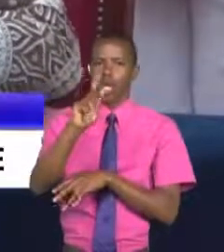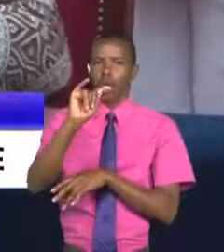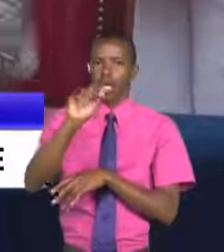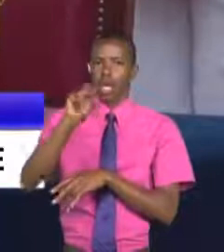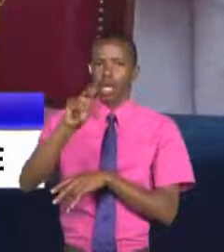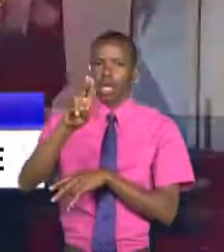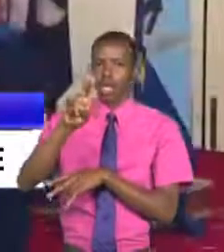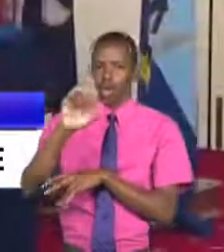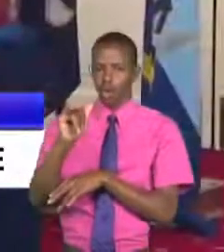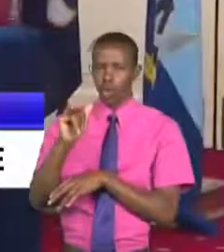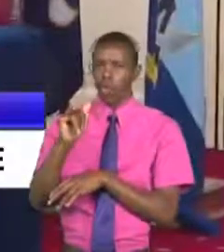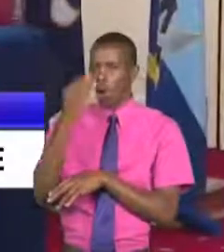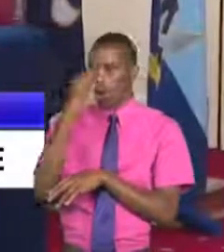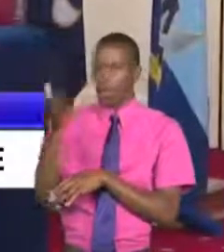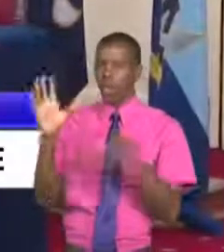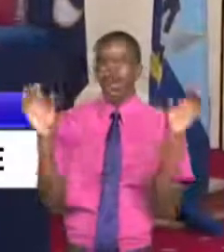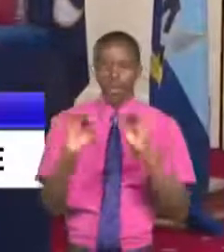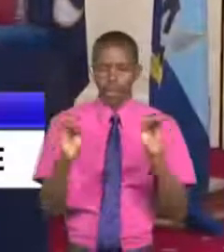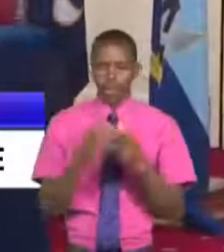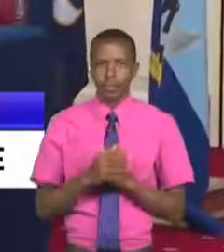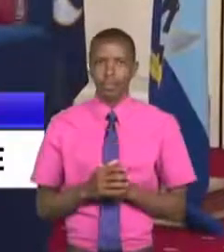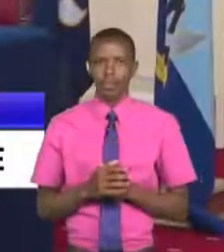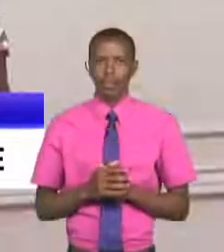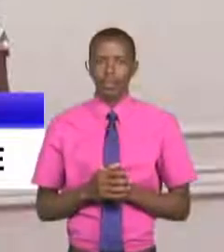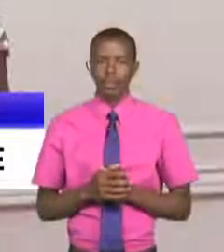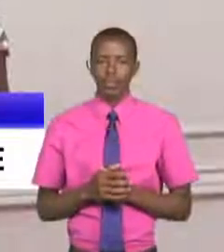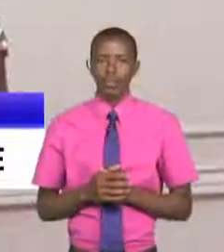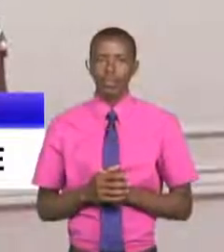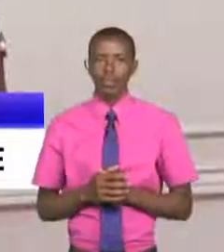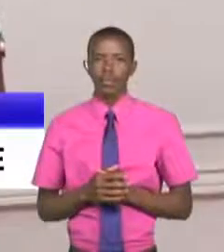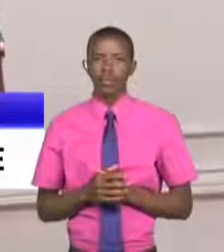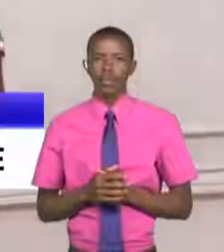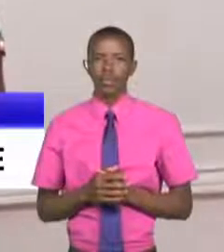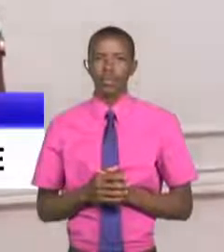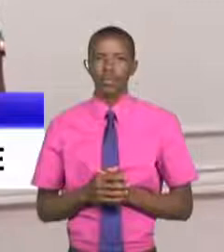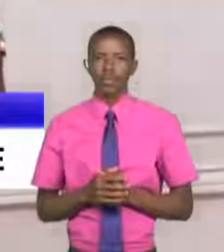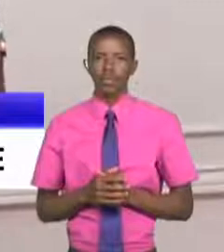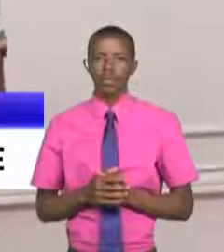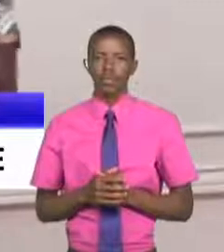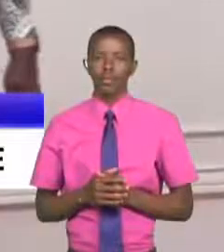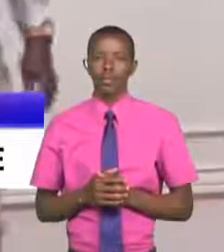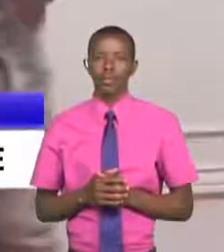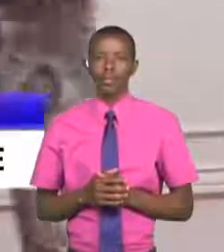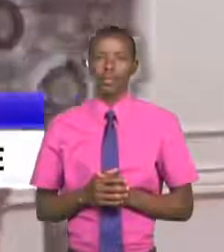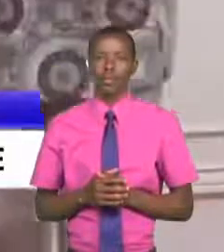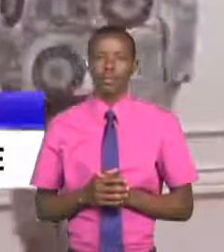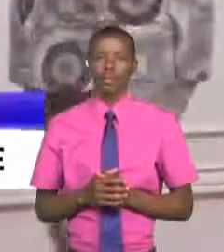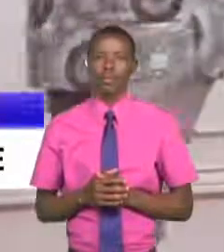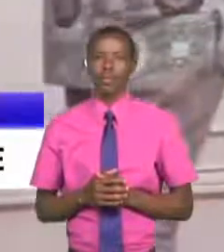President William Ruto was not present in the ceremony. Saza Munga, Switch TV, Nairobi.